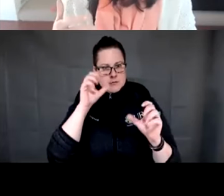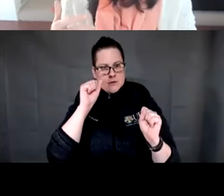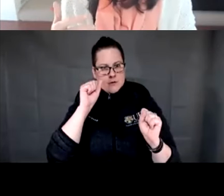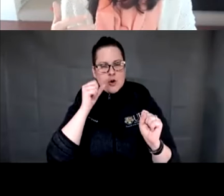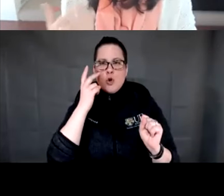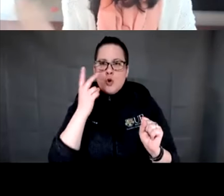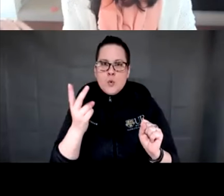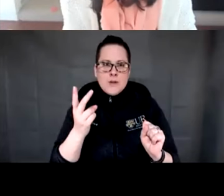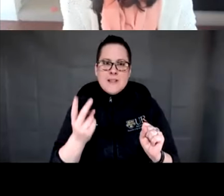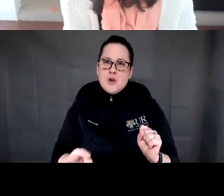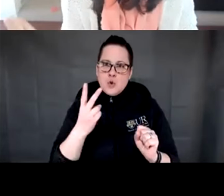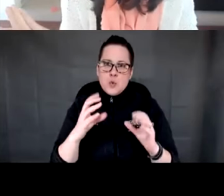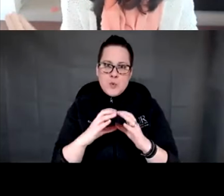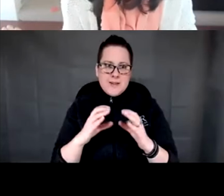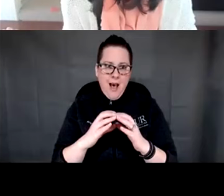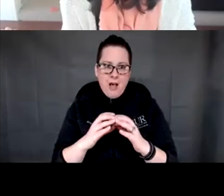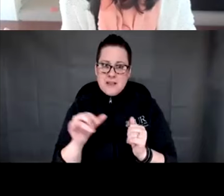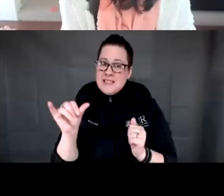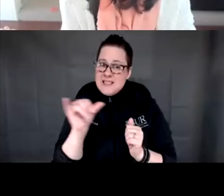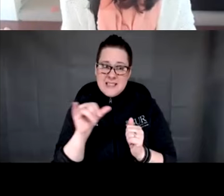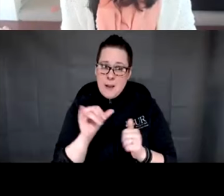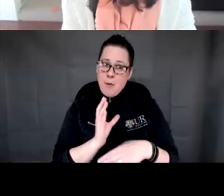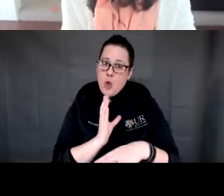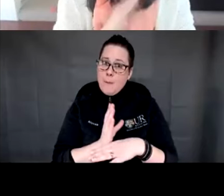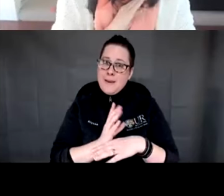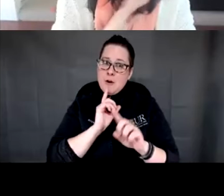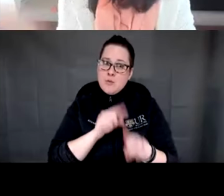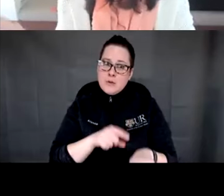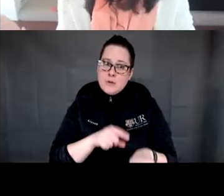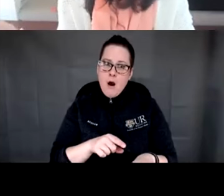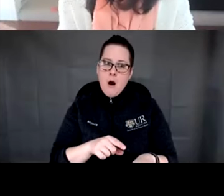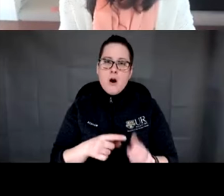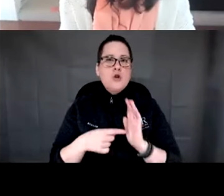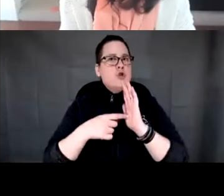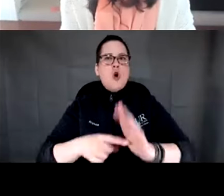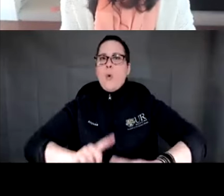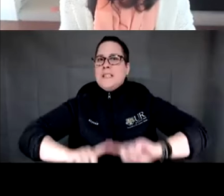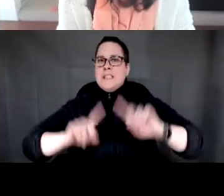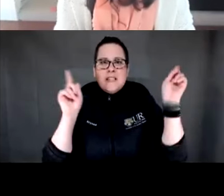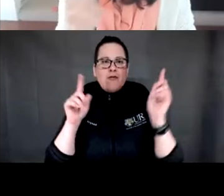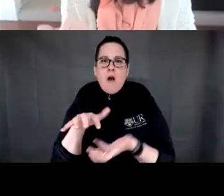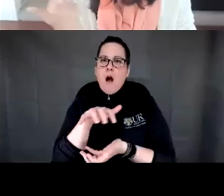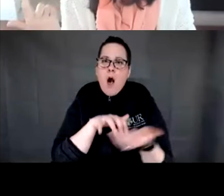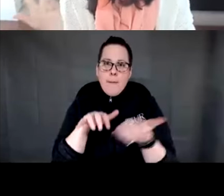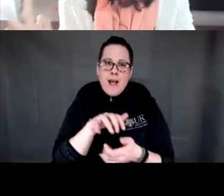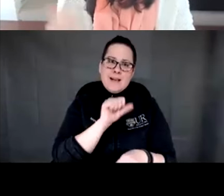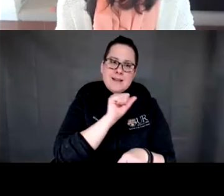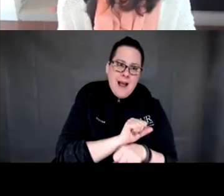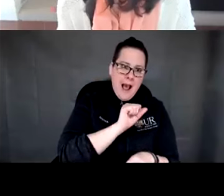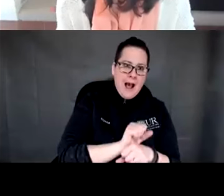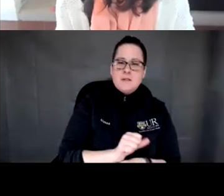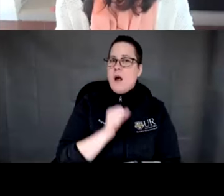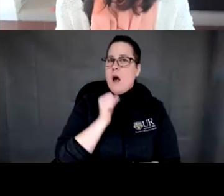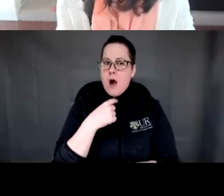you can see two cells that have a pretty similar mean response that reflect utterly different combinations of task,